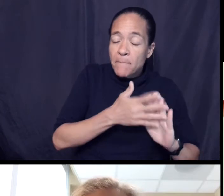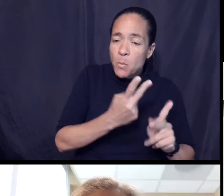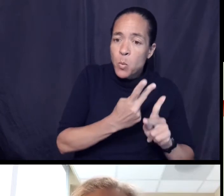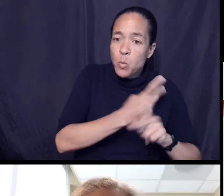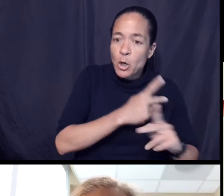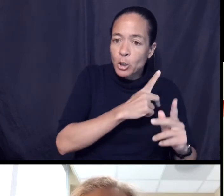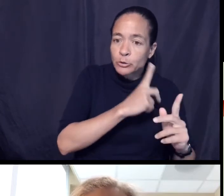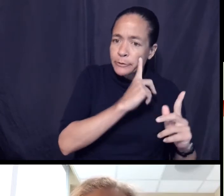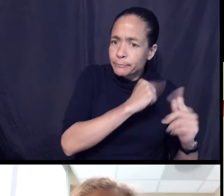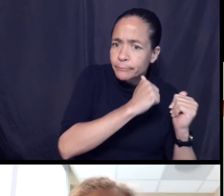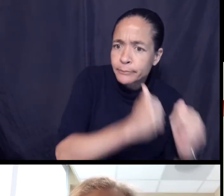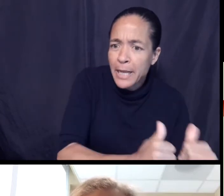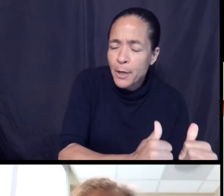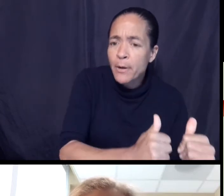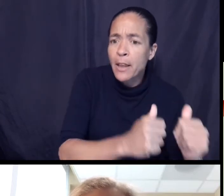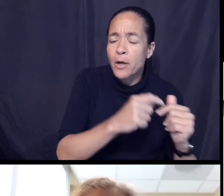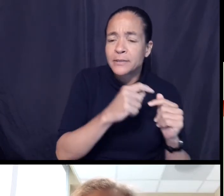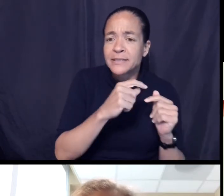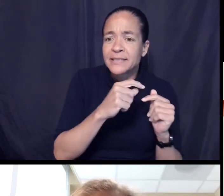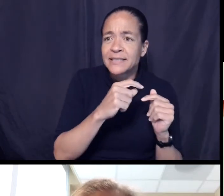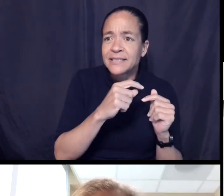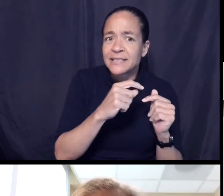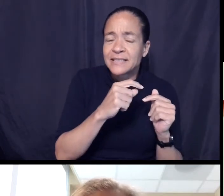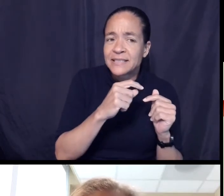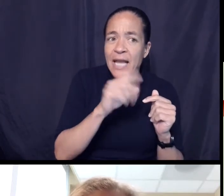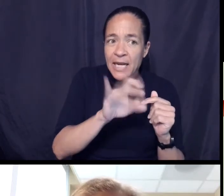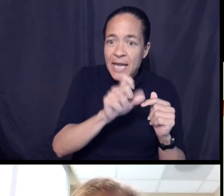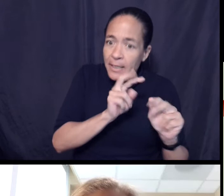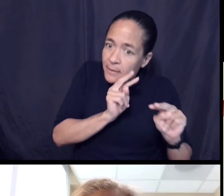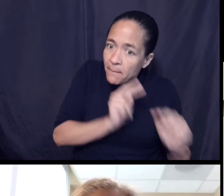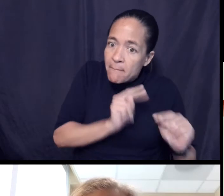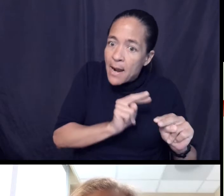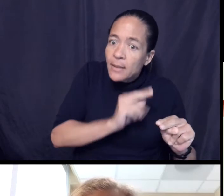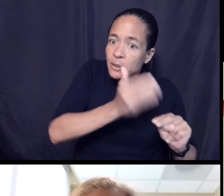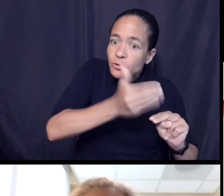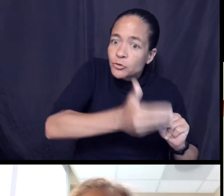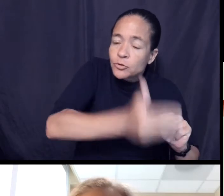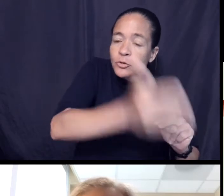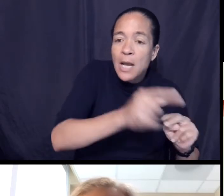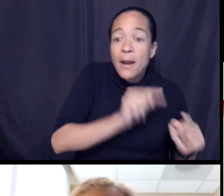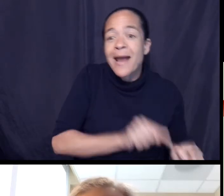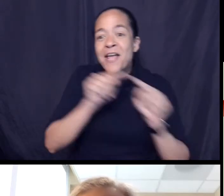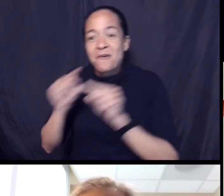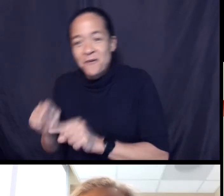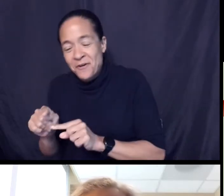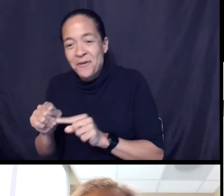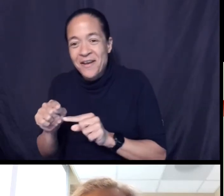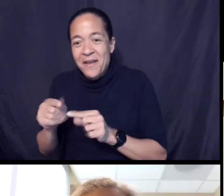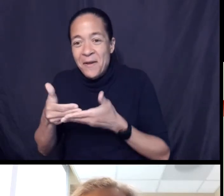in life and need to have long-term follow-up because of the chance of progression,